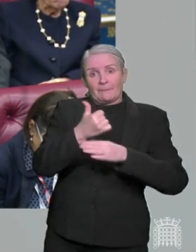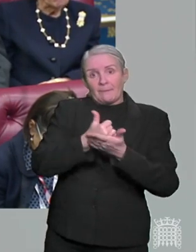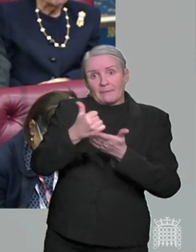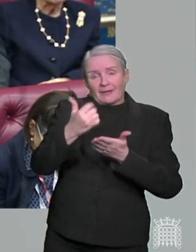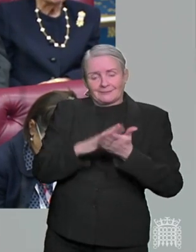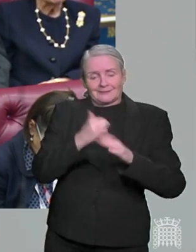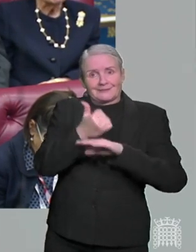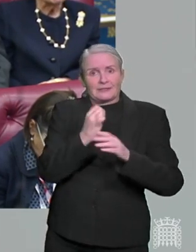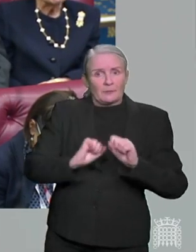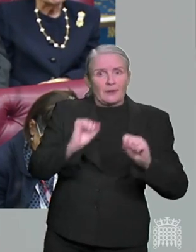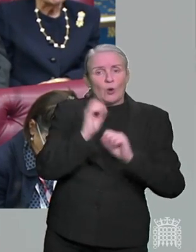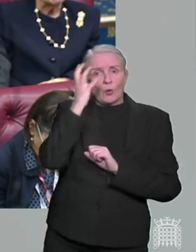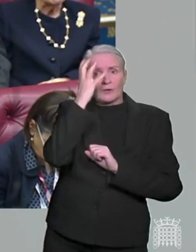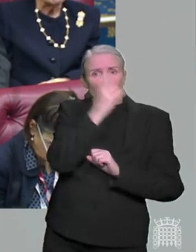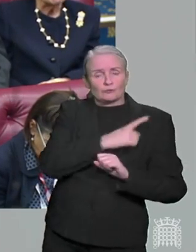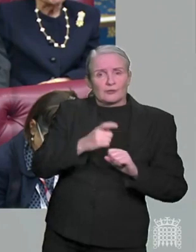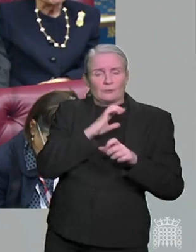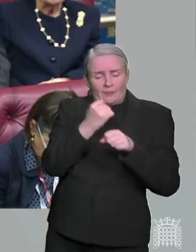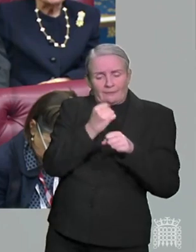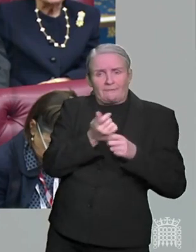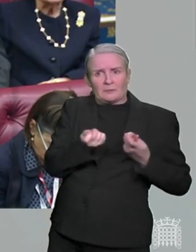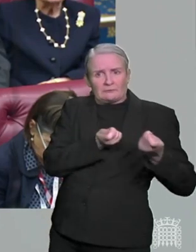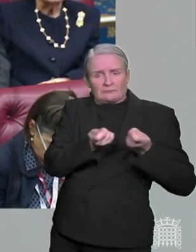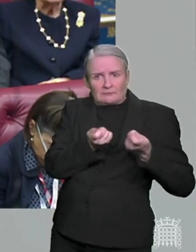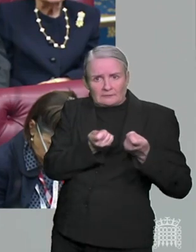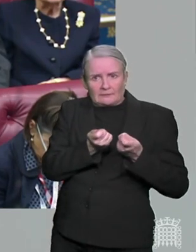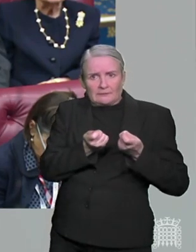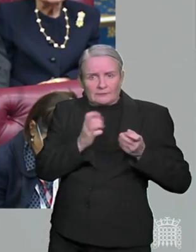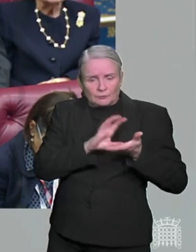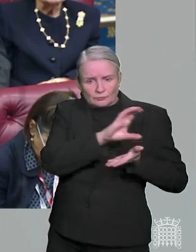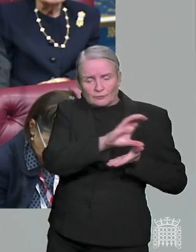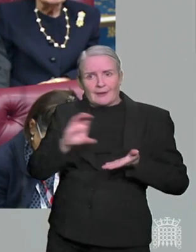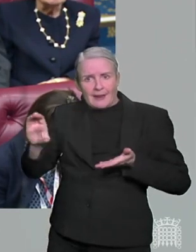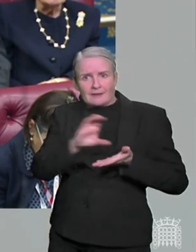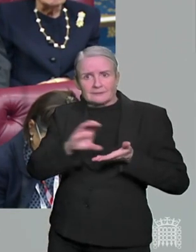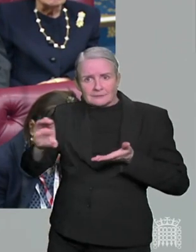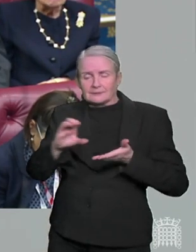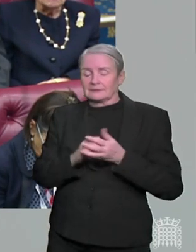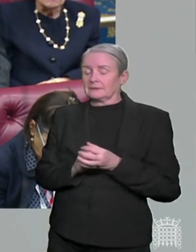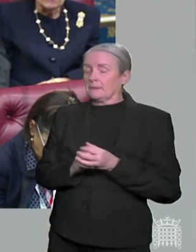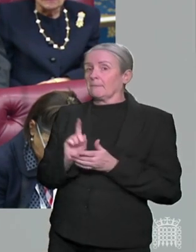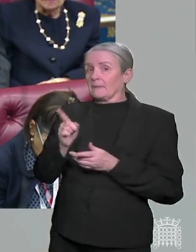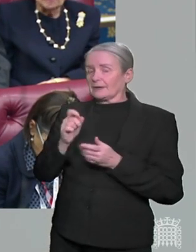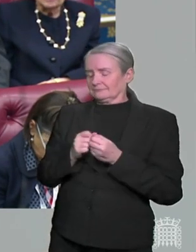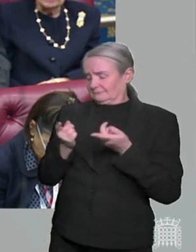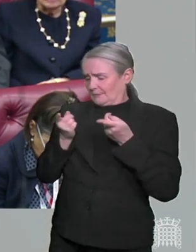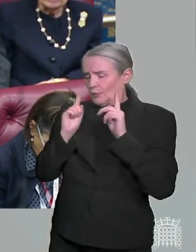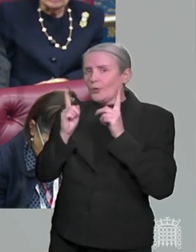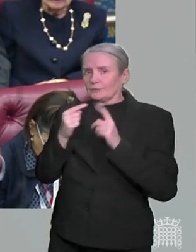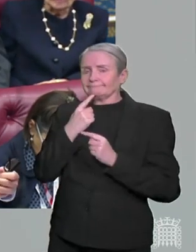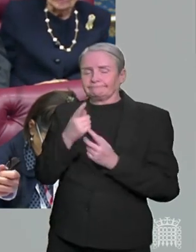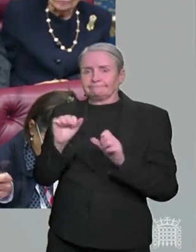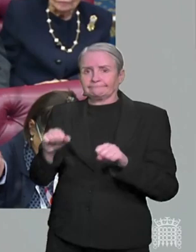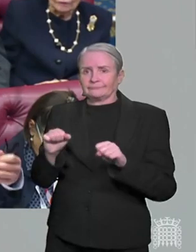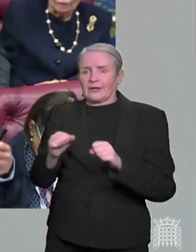we're demonstrating how you can expand their balance sheets and get them to lend more. But the Noble Lord makes a very good point, which is, if you